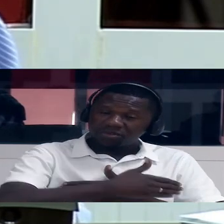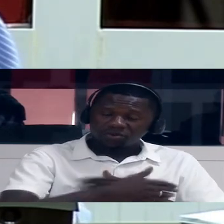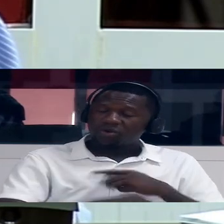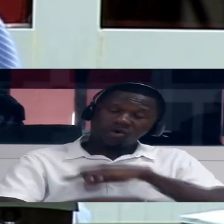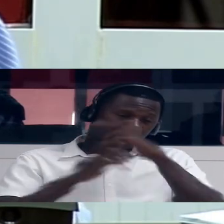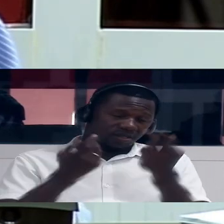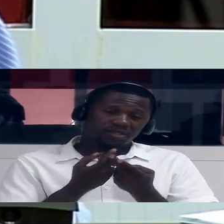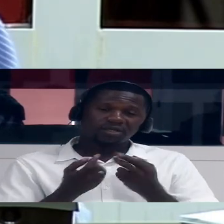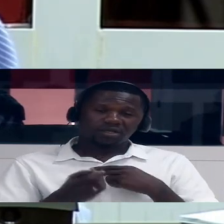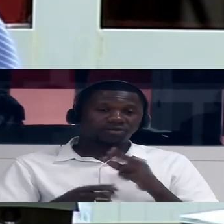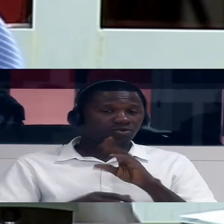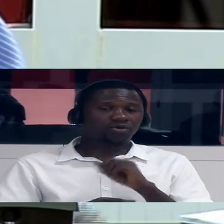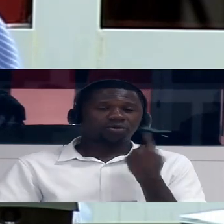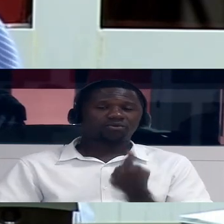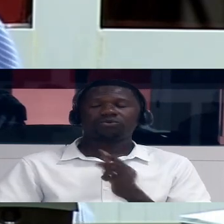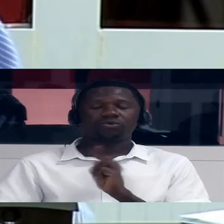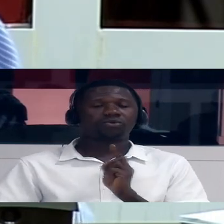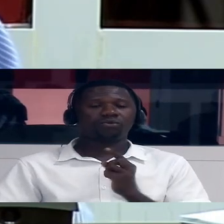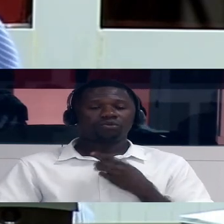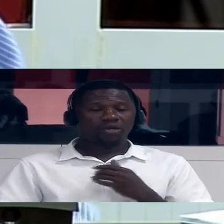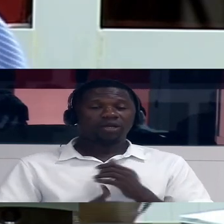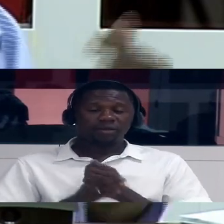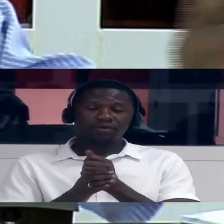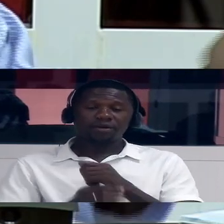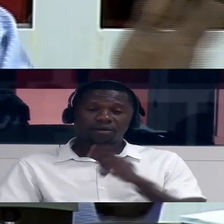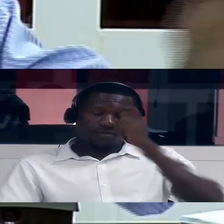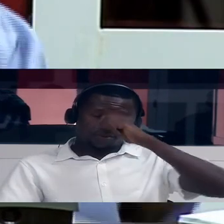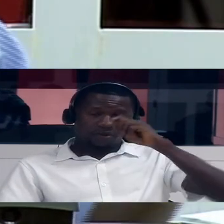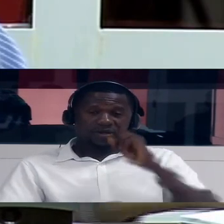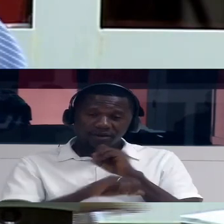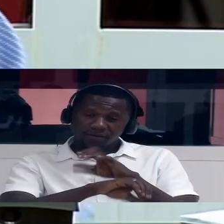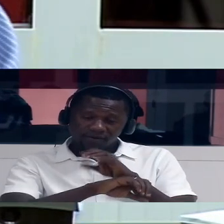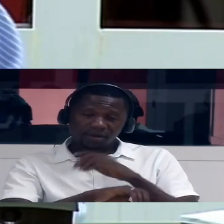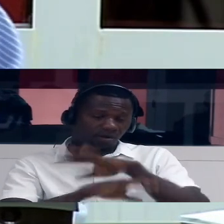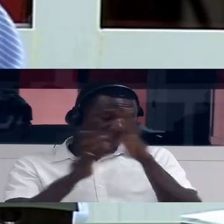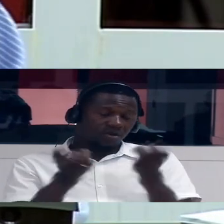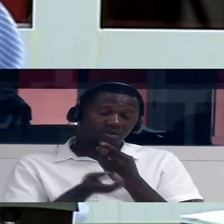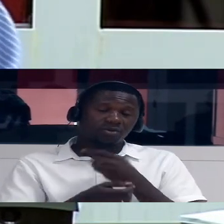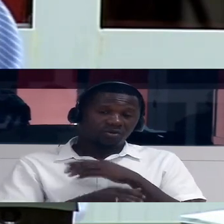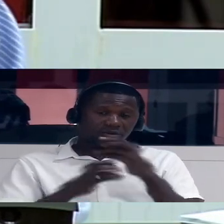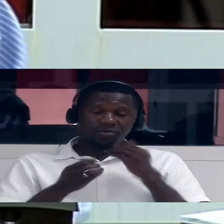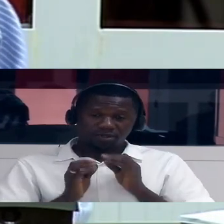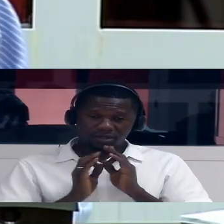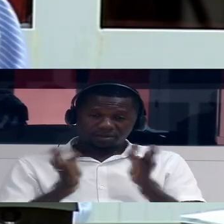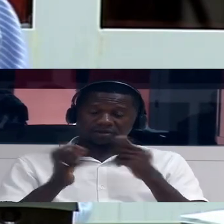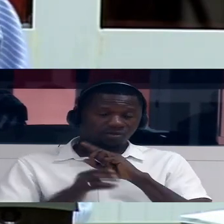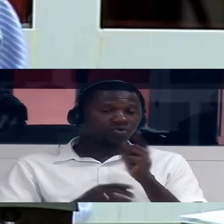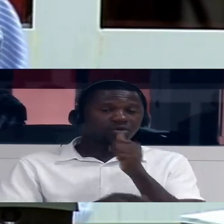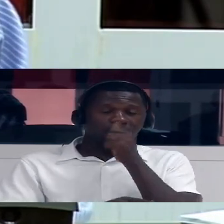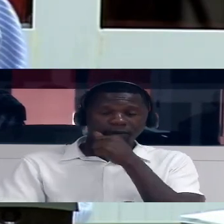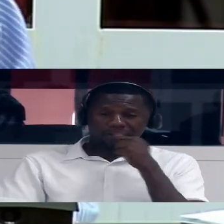alone. I had my deputy and the police advisor and some officers with me when I was doing all these things, so that it's no secret.